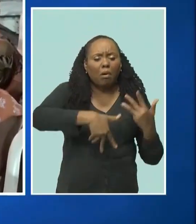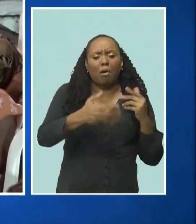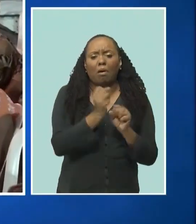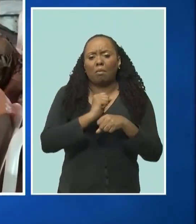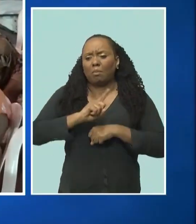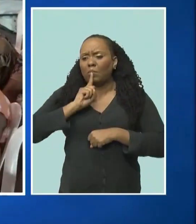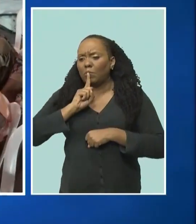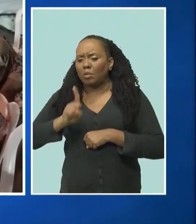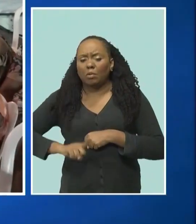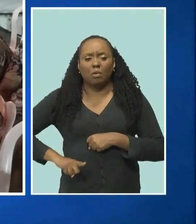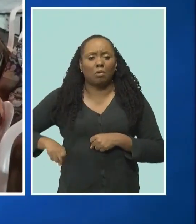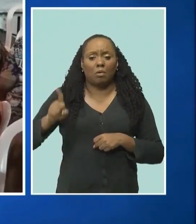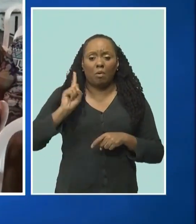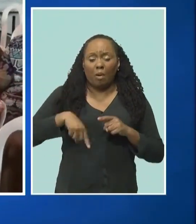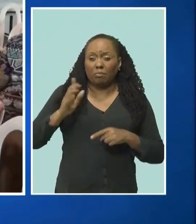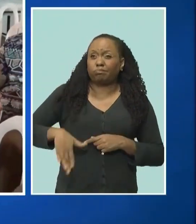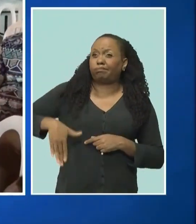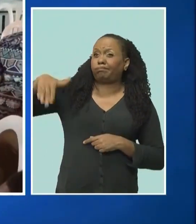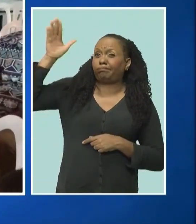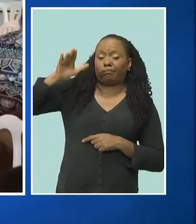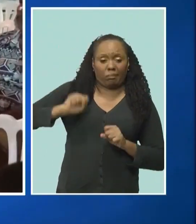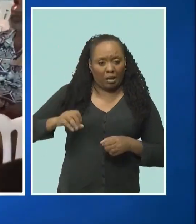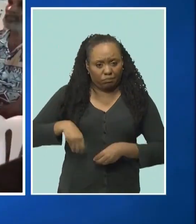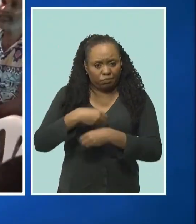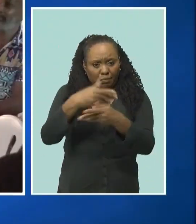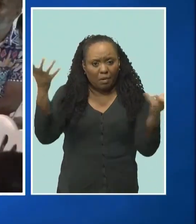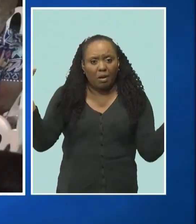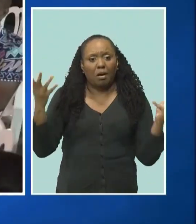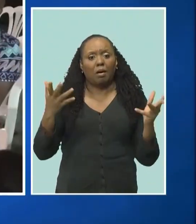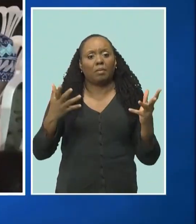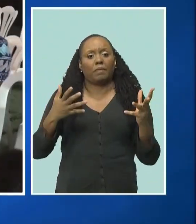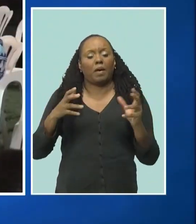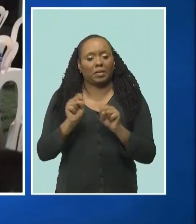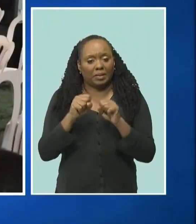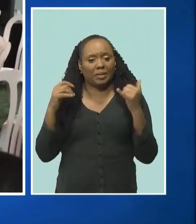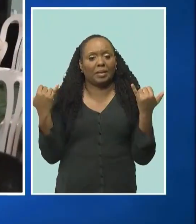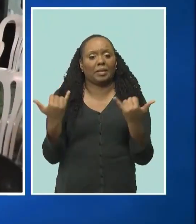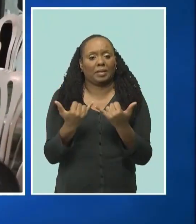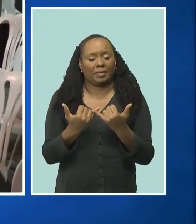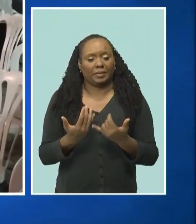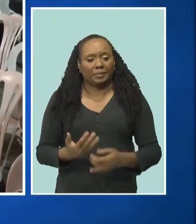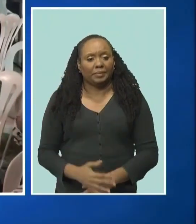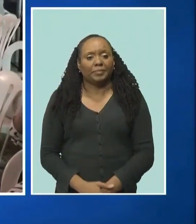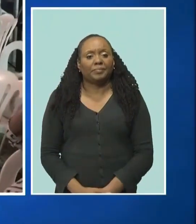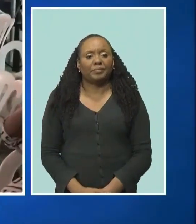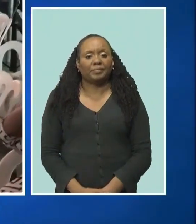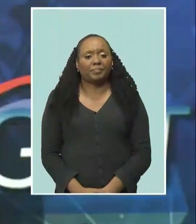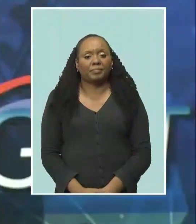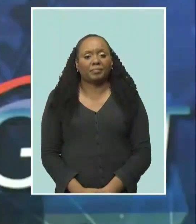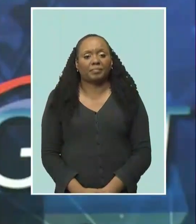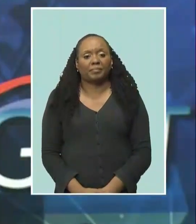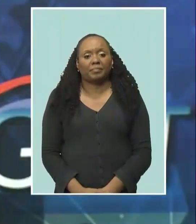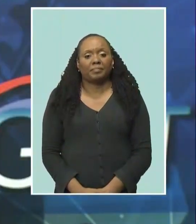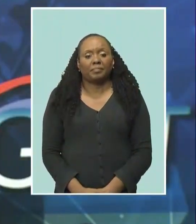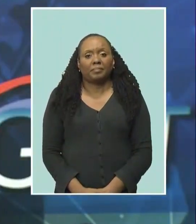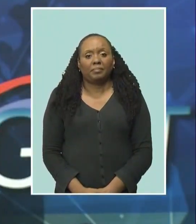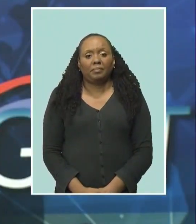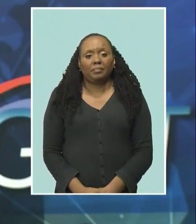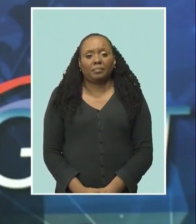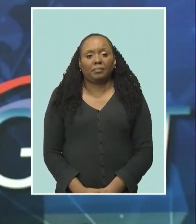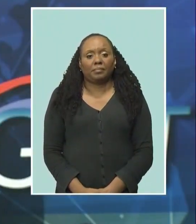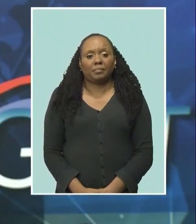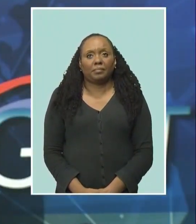able to contribute constructively to society. Trevor Thorne, CBC News.